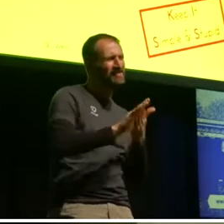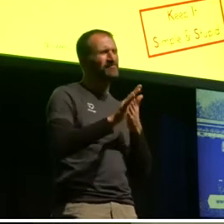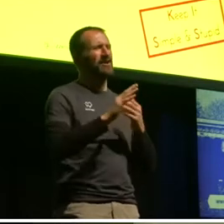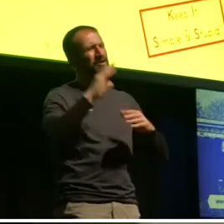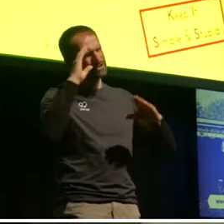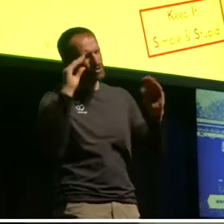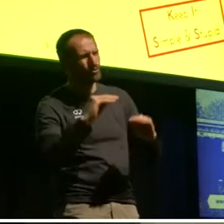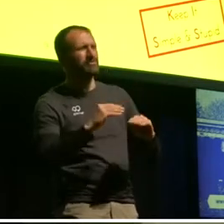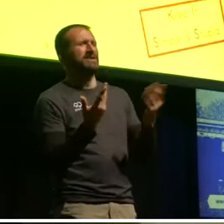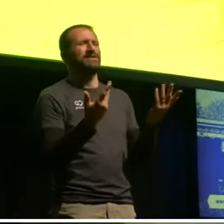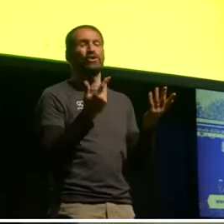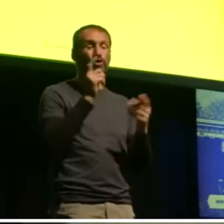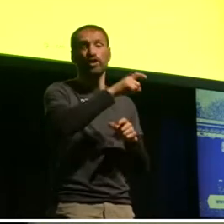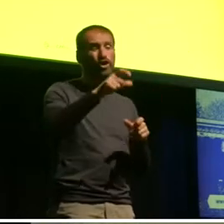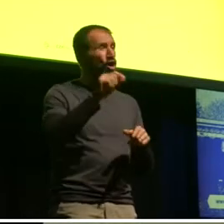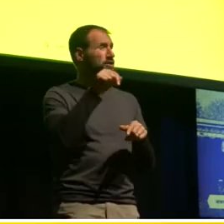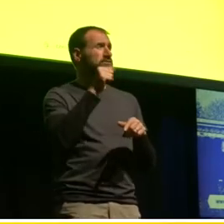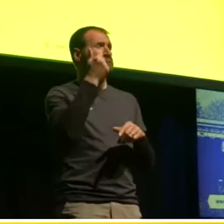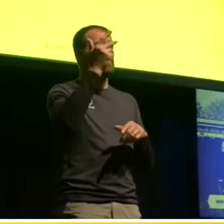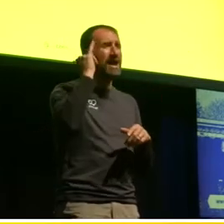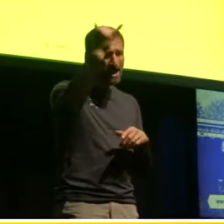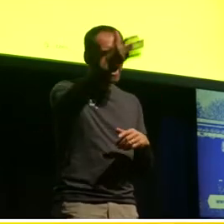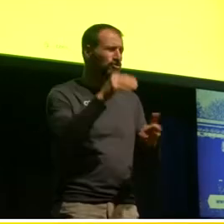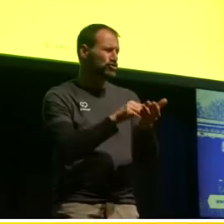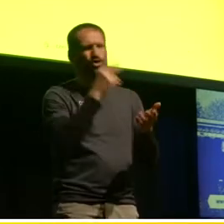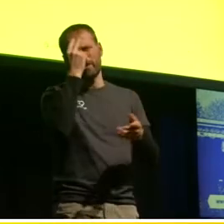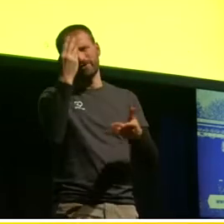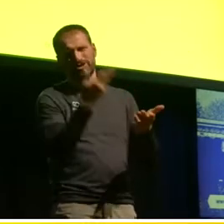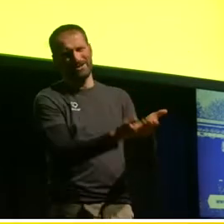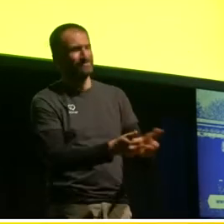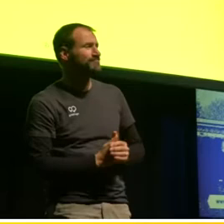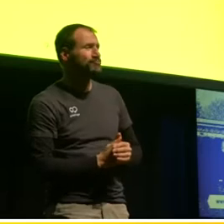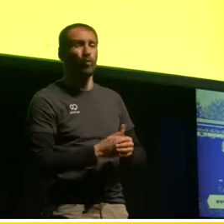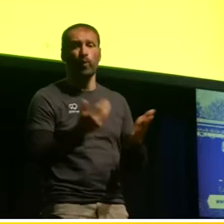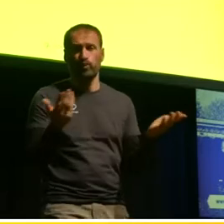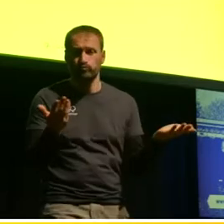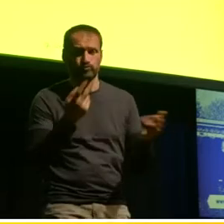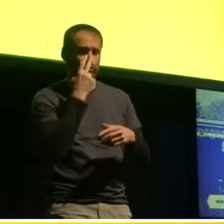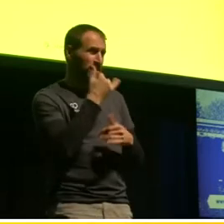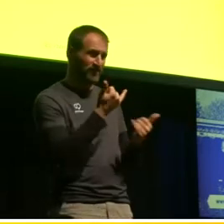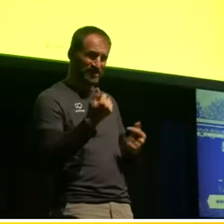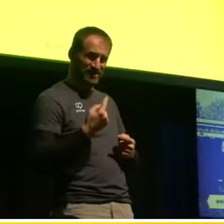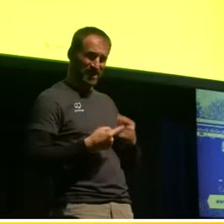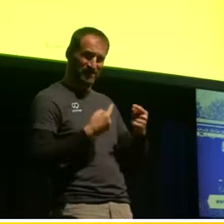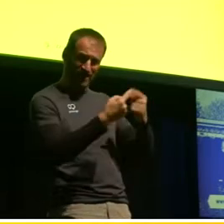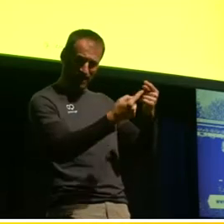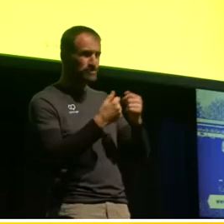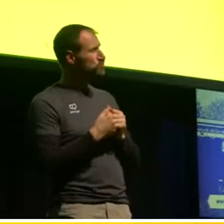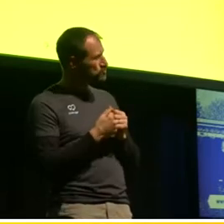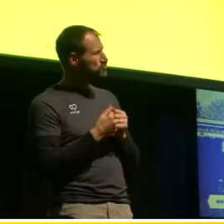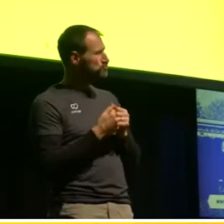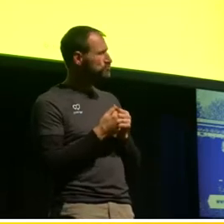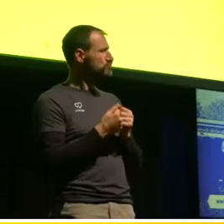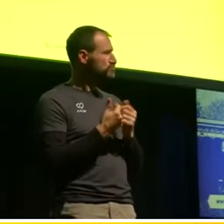will understand even in some years. So let's look how this like evolved in like a bit of